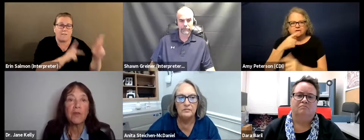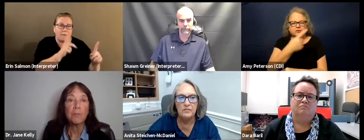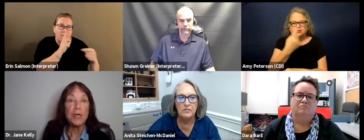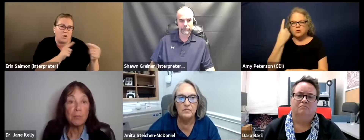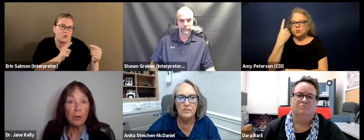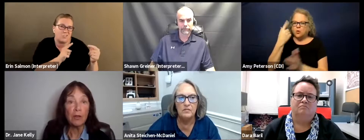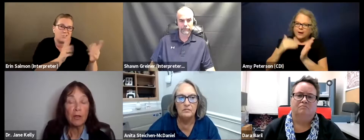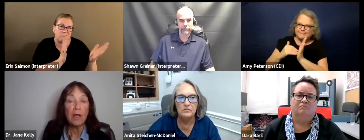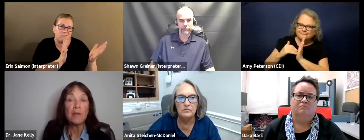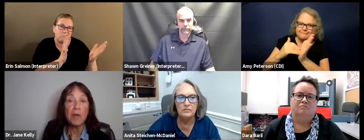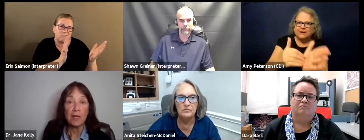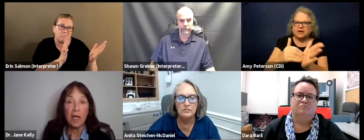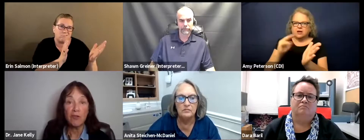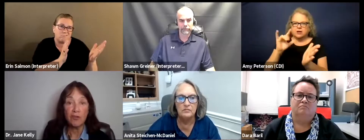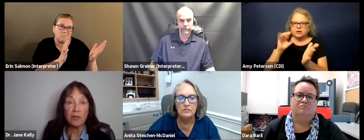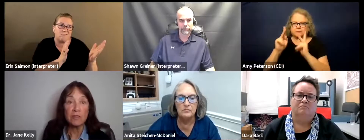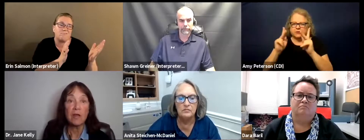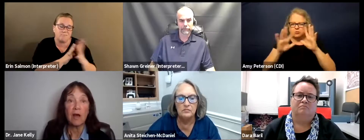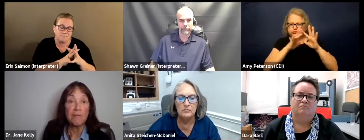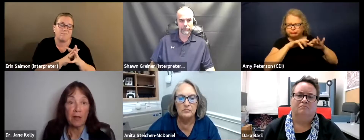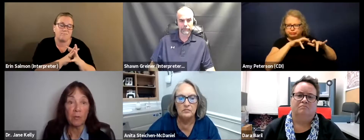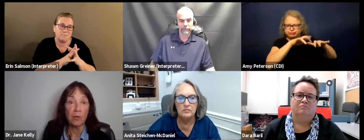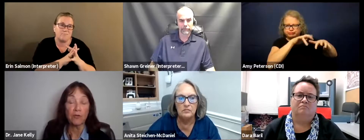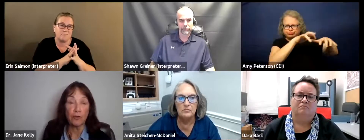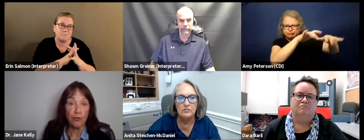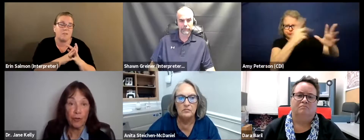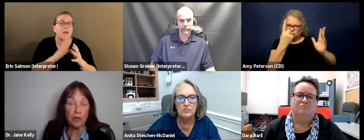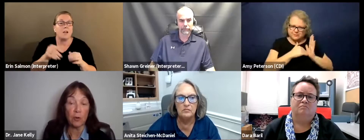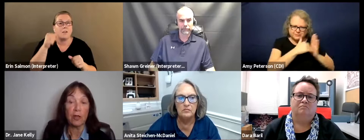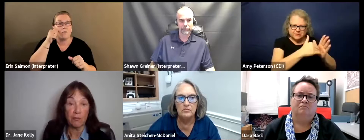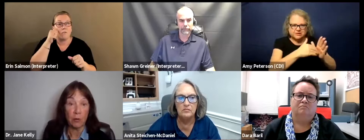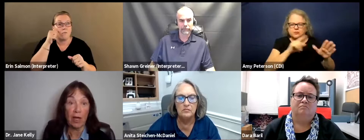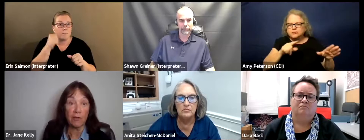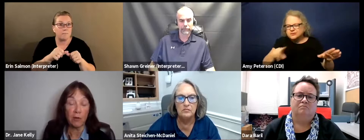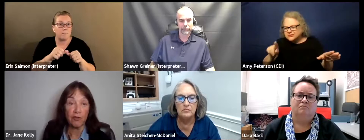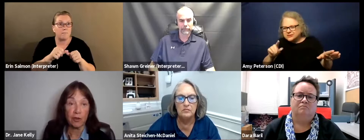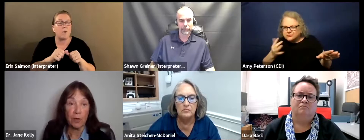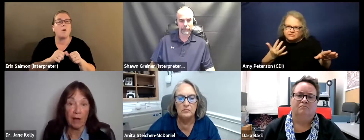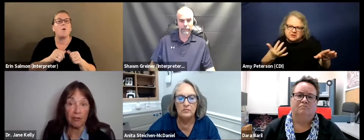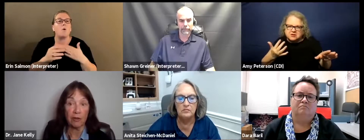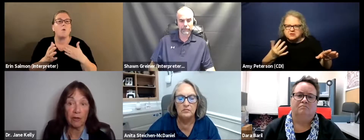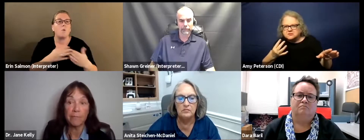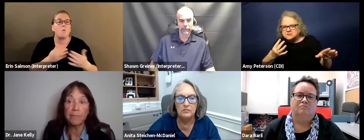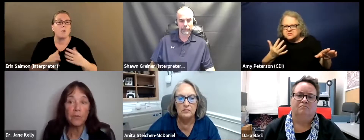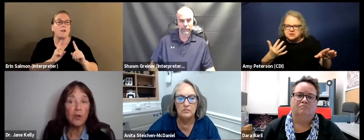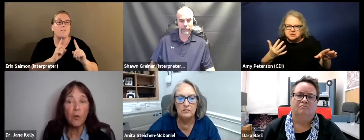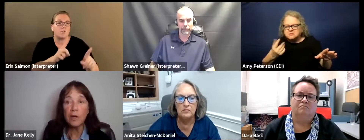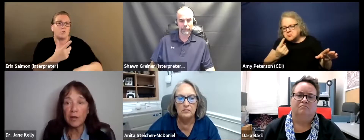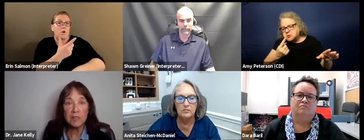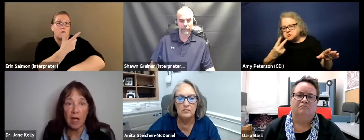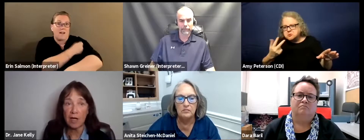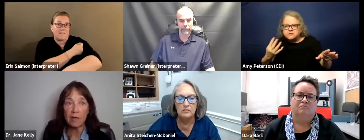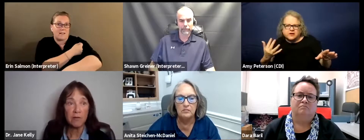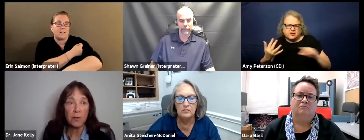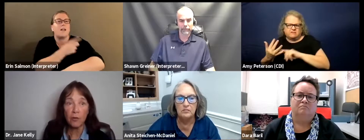have the people and the medications available to treat you if you have an allergic reaction. No one